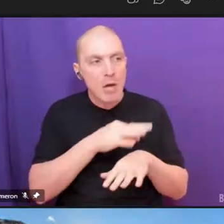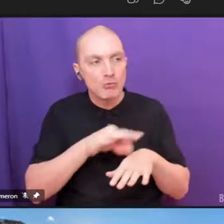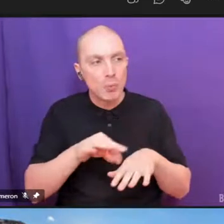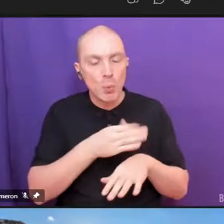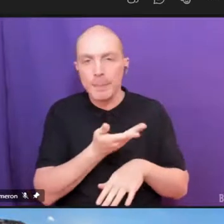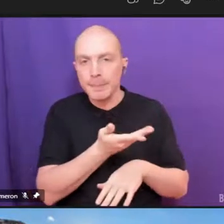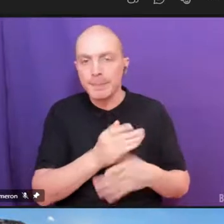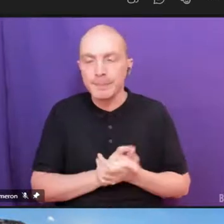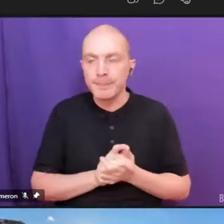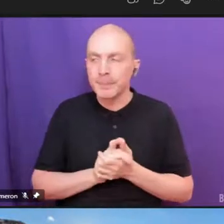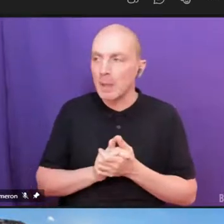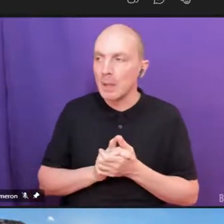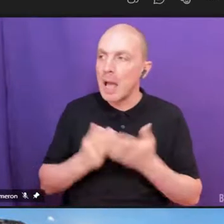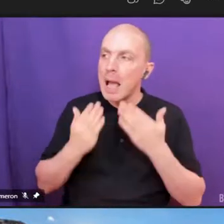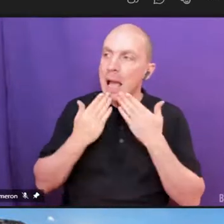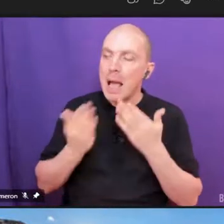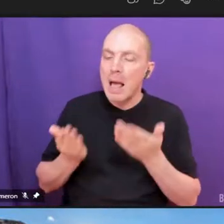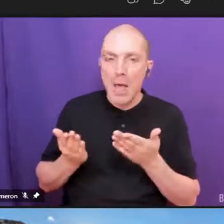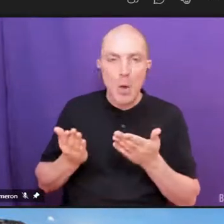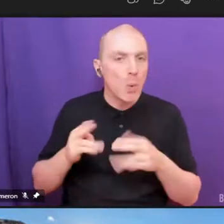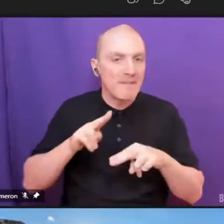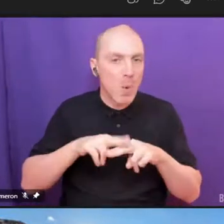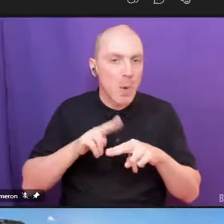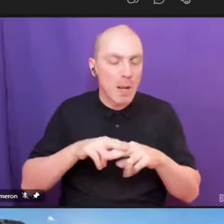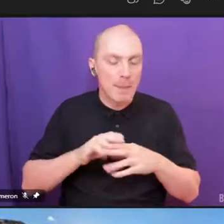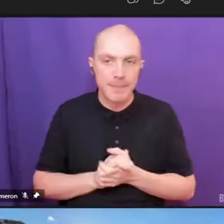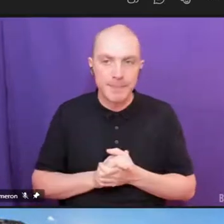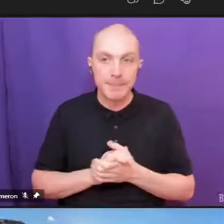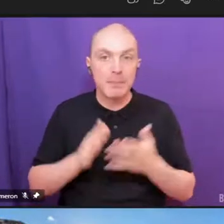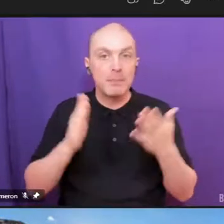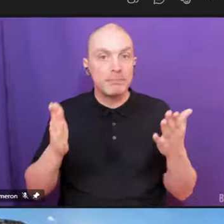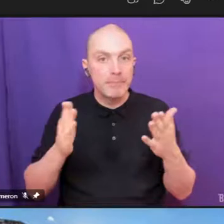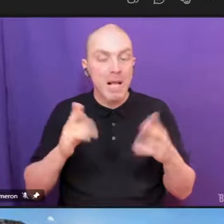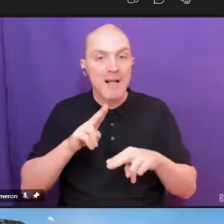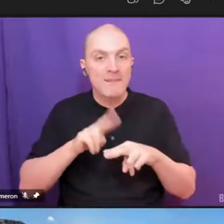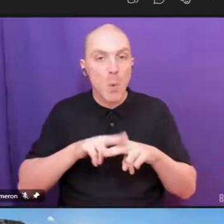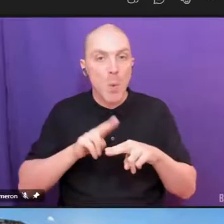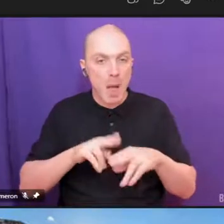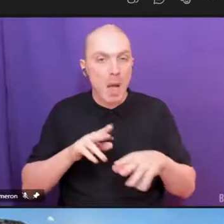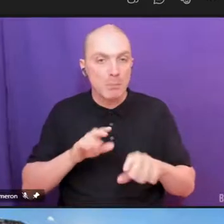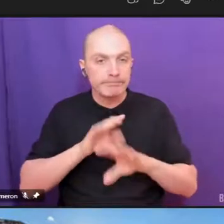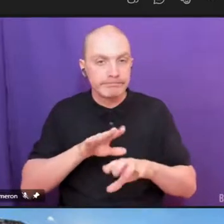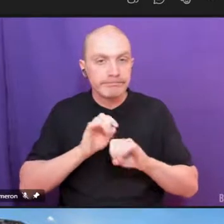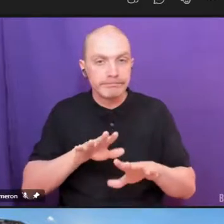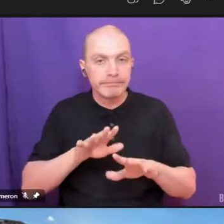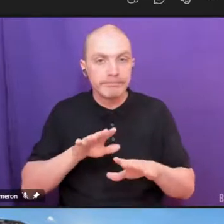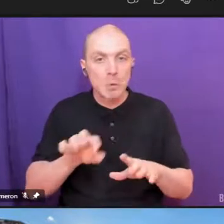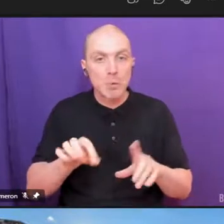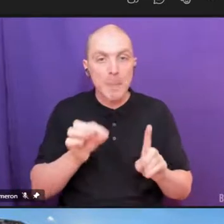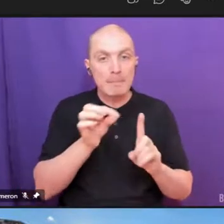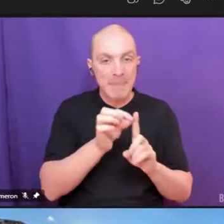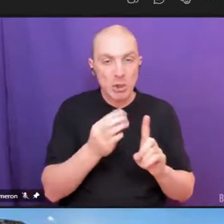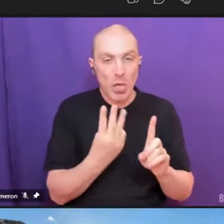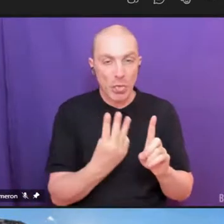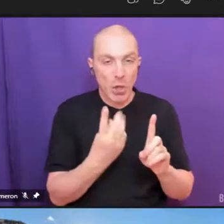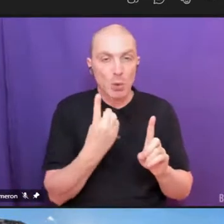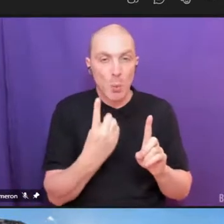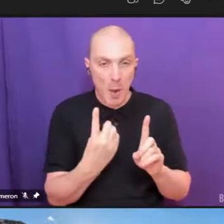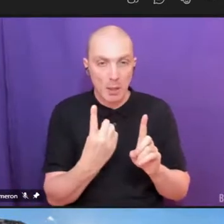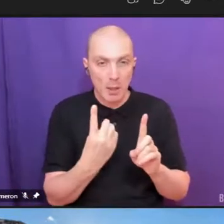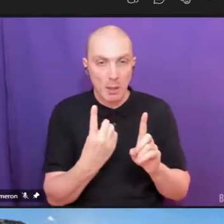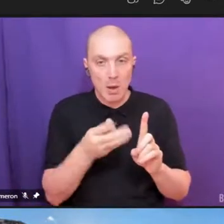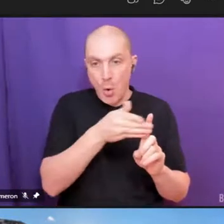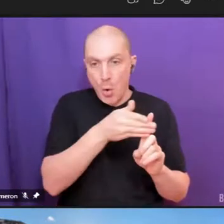Thanks, Fiona, and good morning, everyone. As Fiona mentioned, our annual report starts on page 31 of your committee